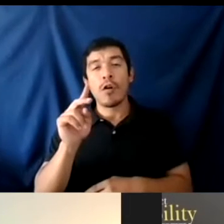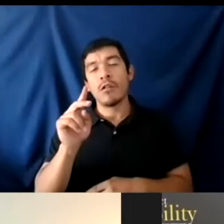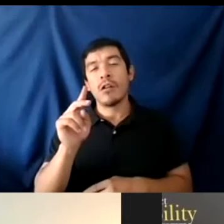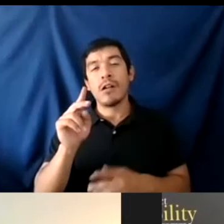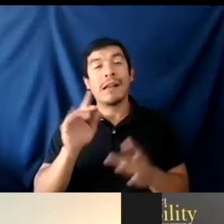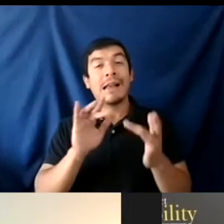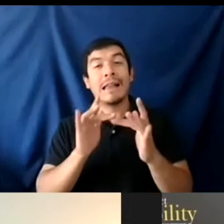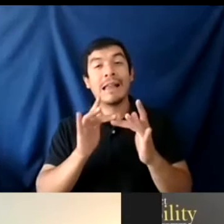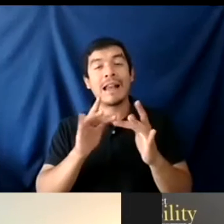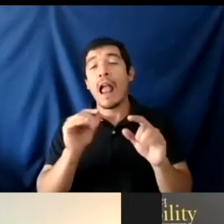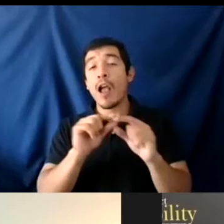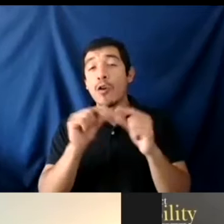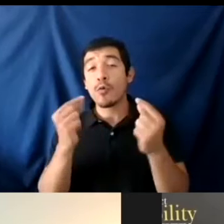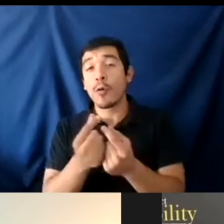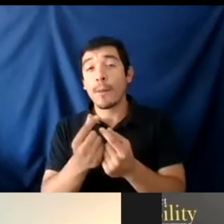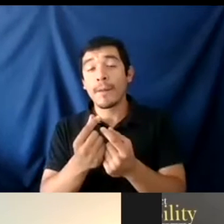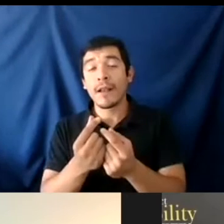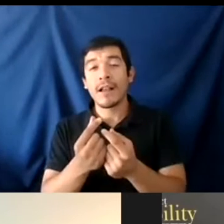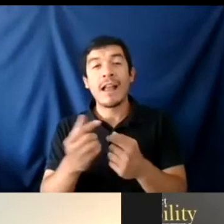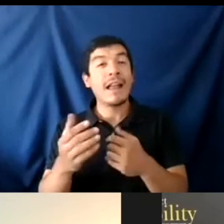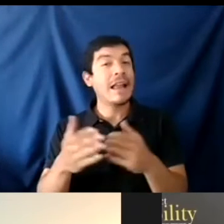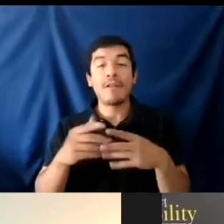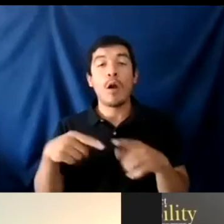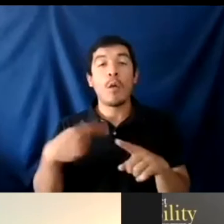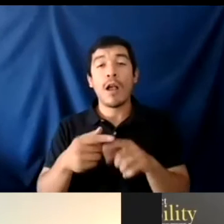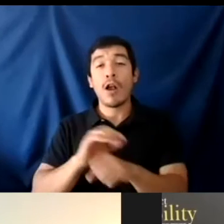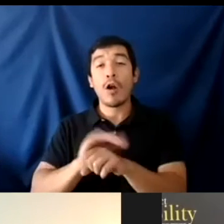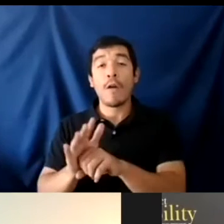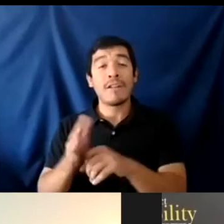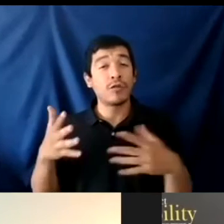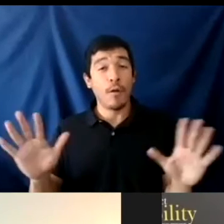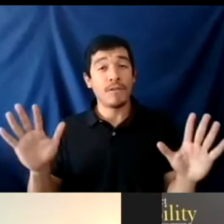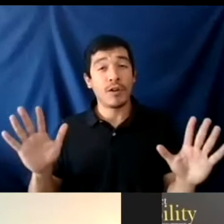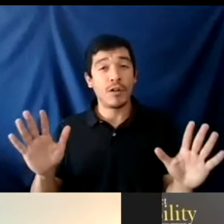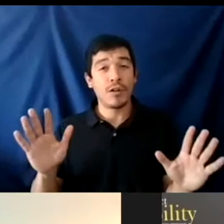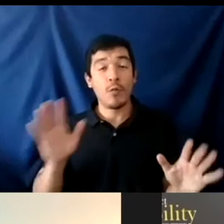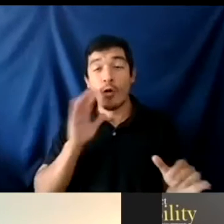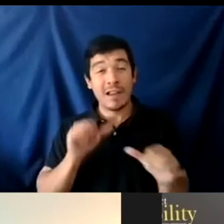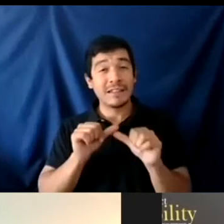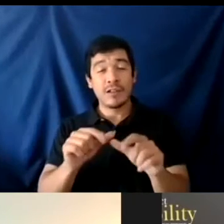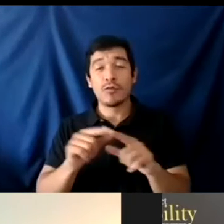and affinity group activities, even when the pandemic is a thing of the past?